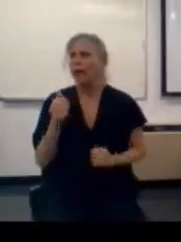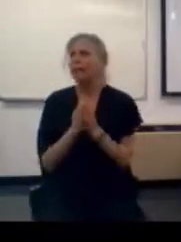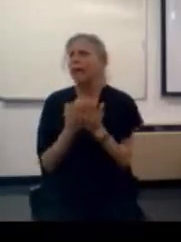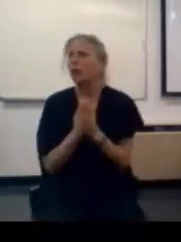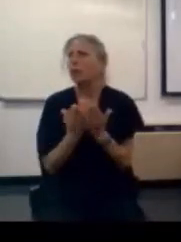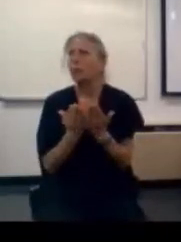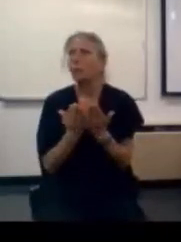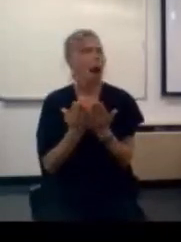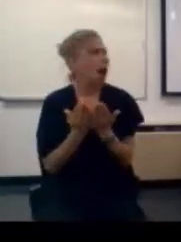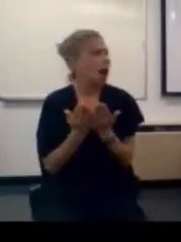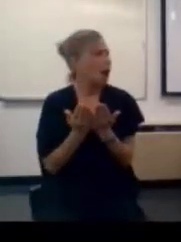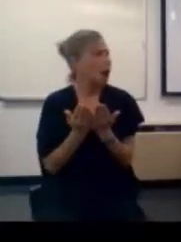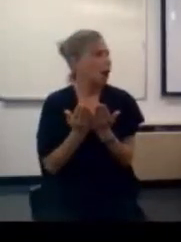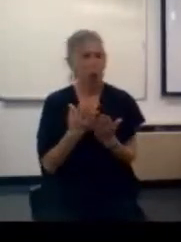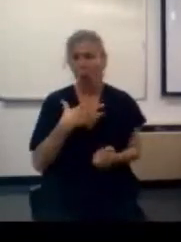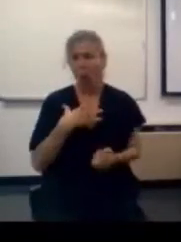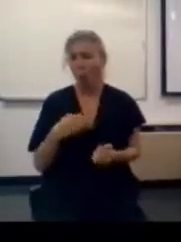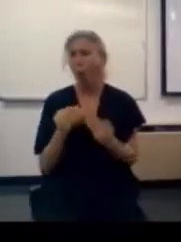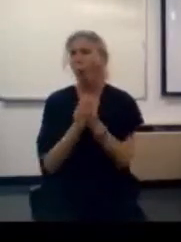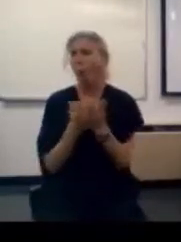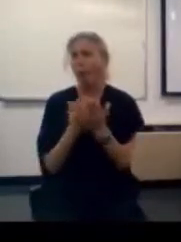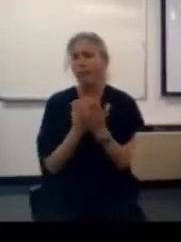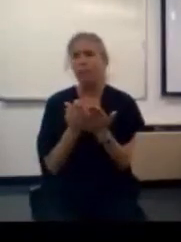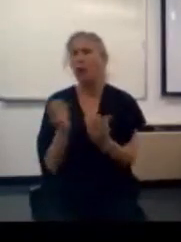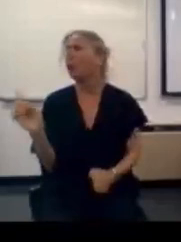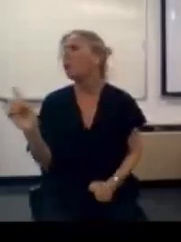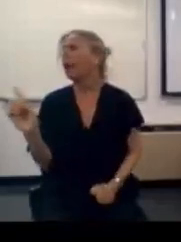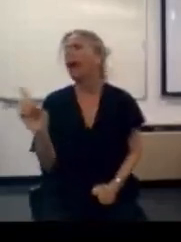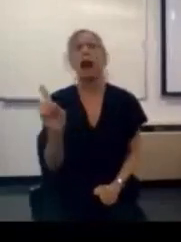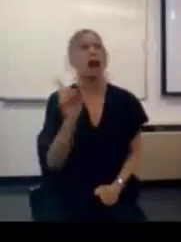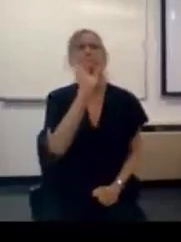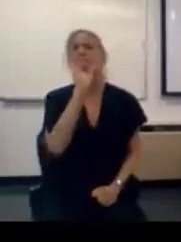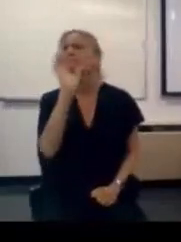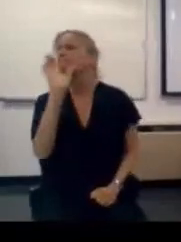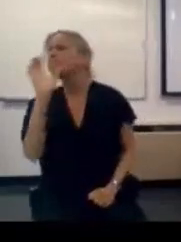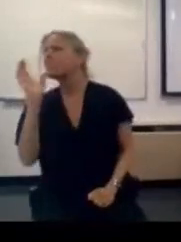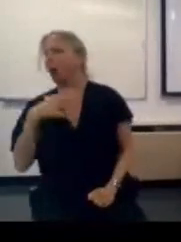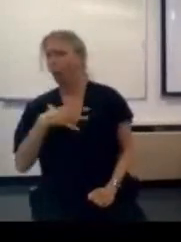Because who has the other book? The other, another white binder?